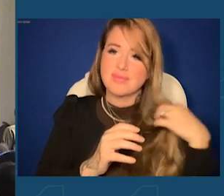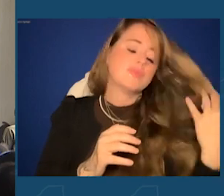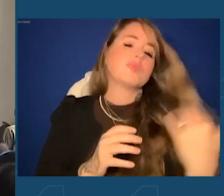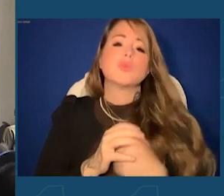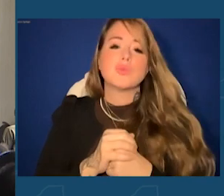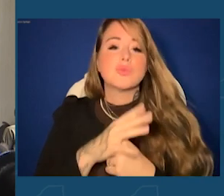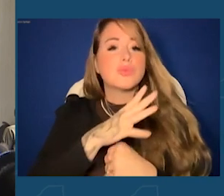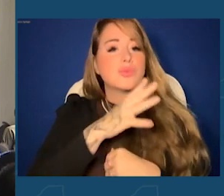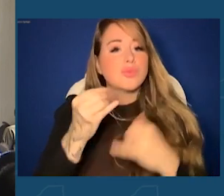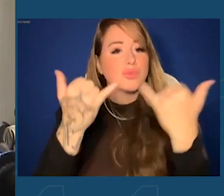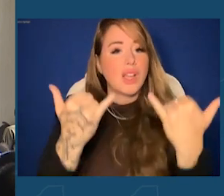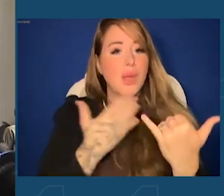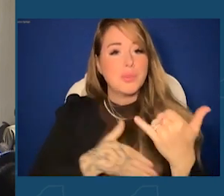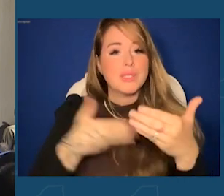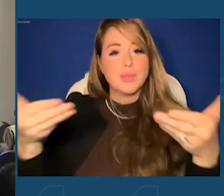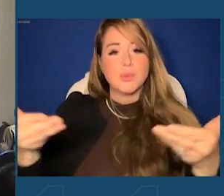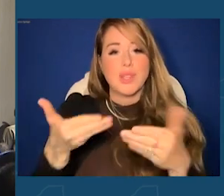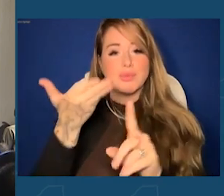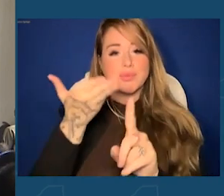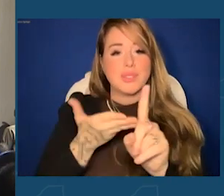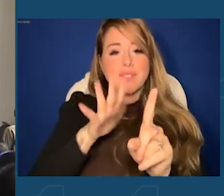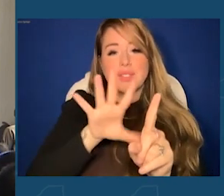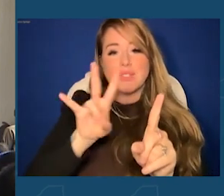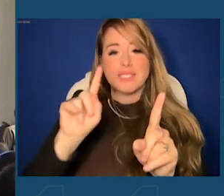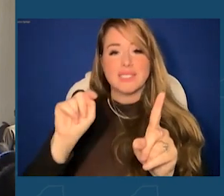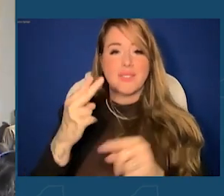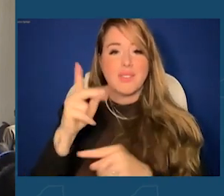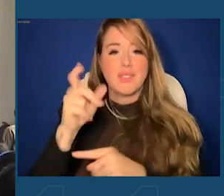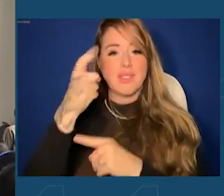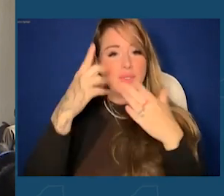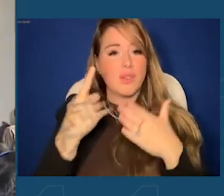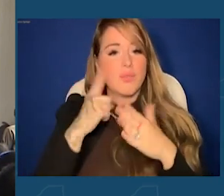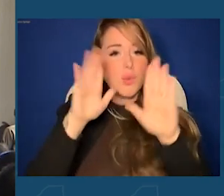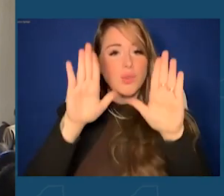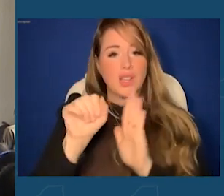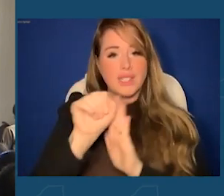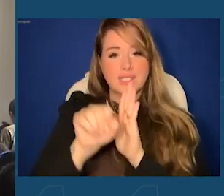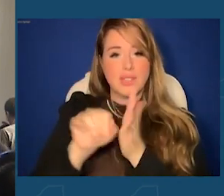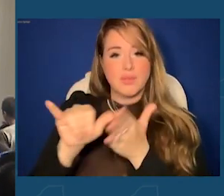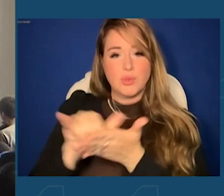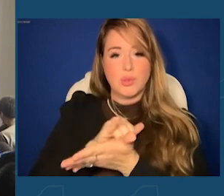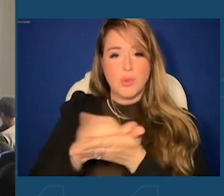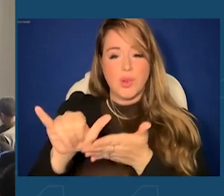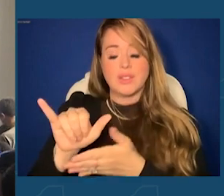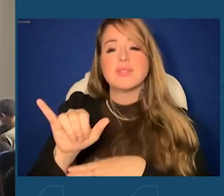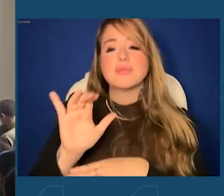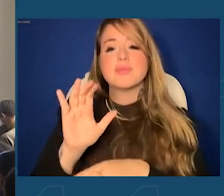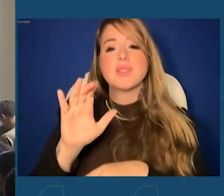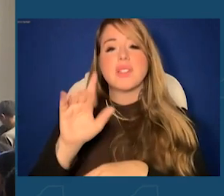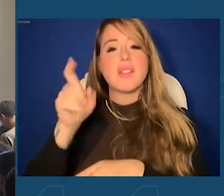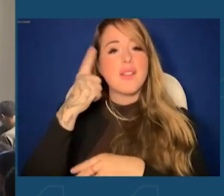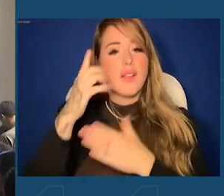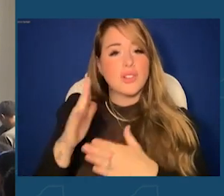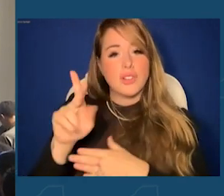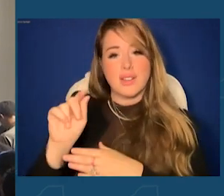And now, please welcome the 57th Governor of the great state of New York, Governor Kathy Hochul.